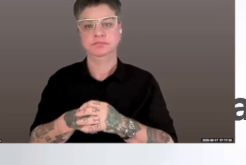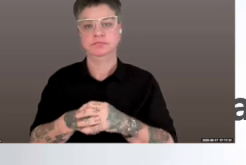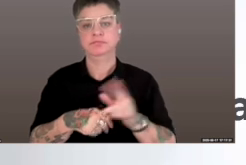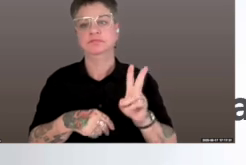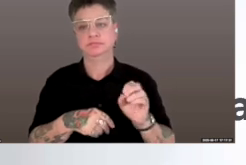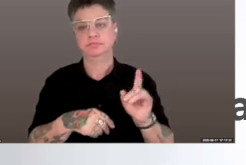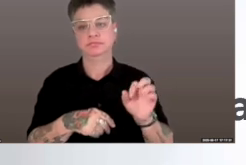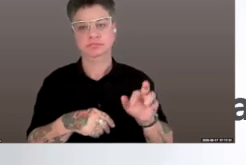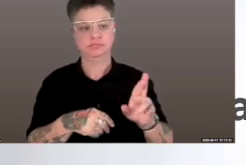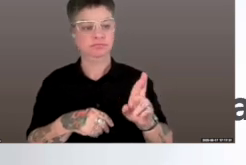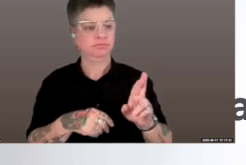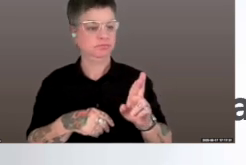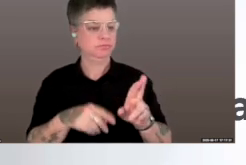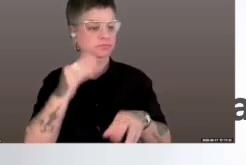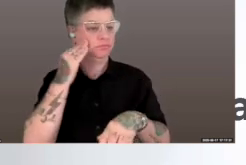and